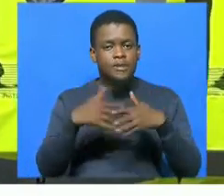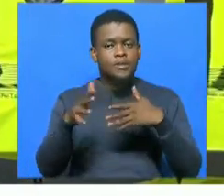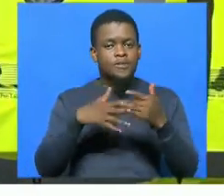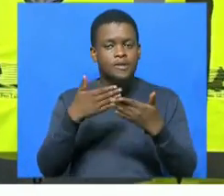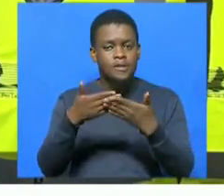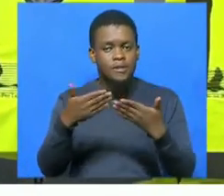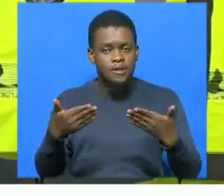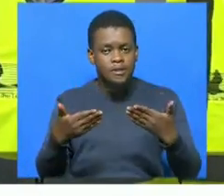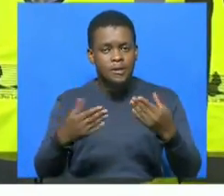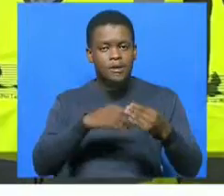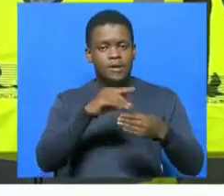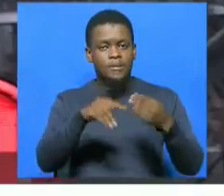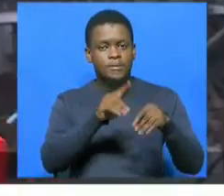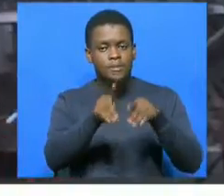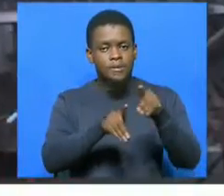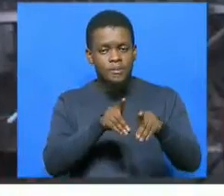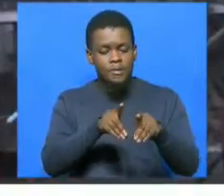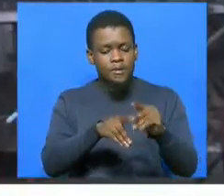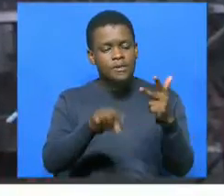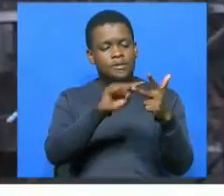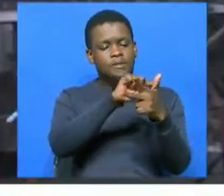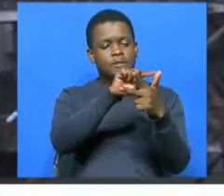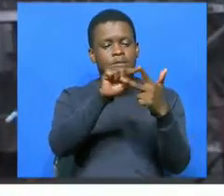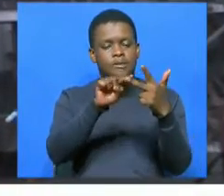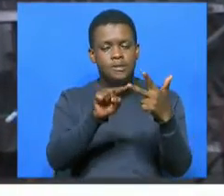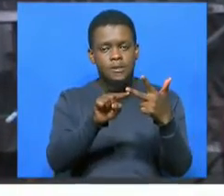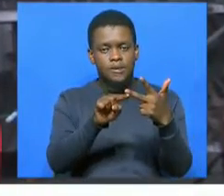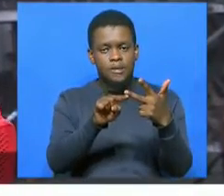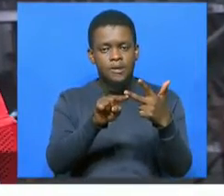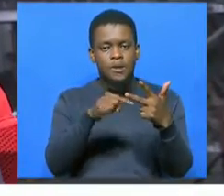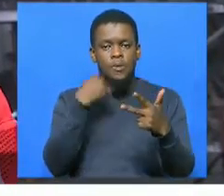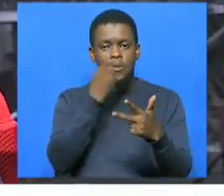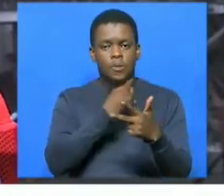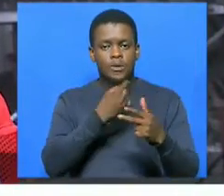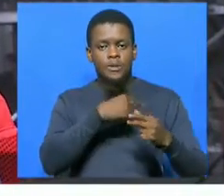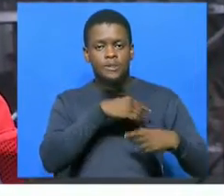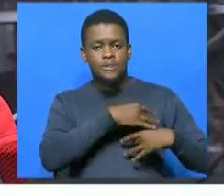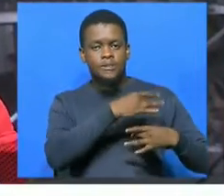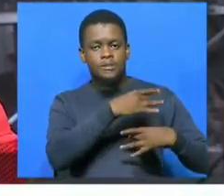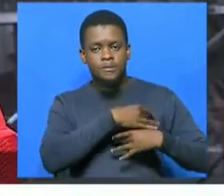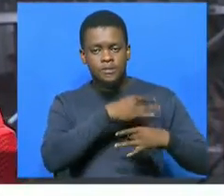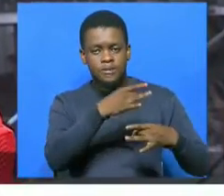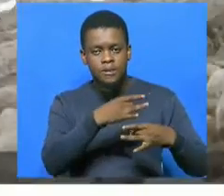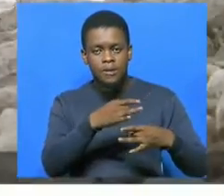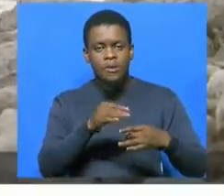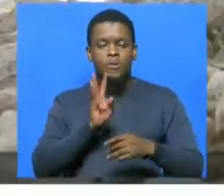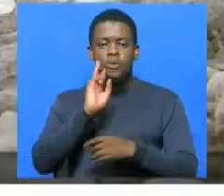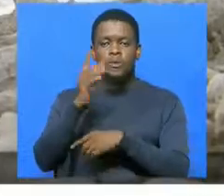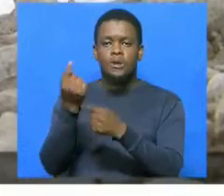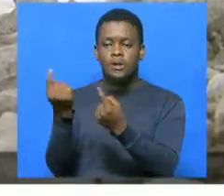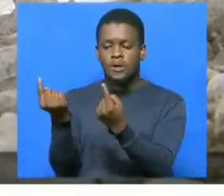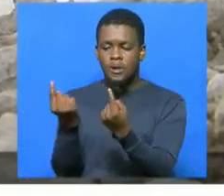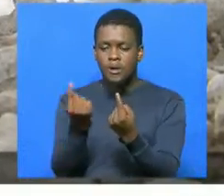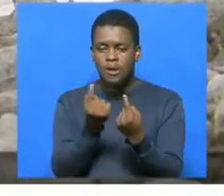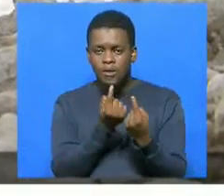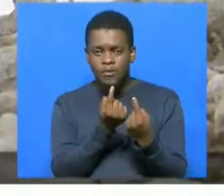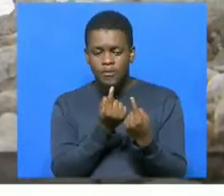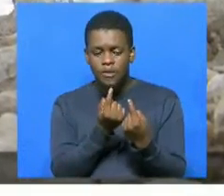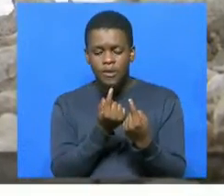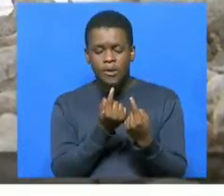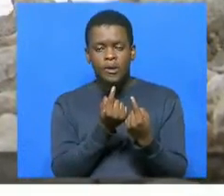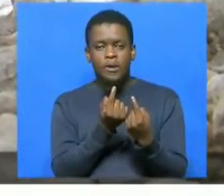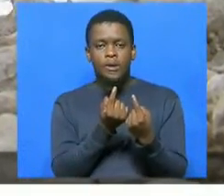3 bands in Kibuya Carbone, they are interested. They will be coming in Balibeleti